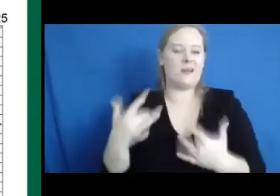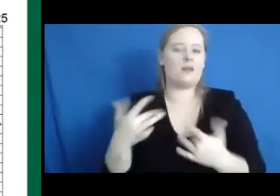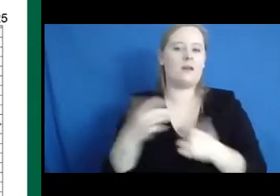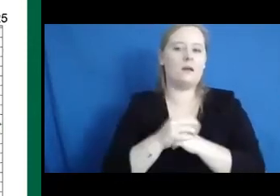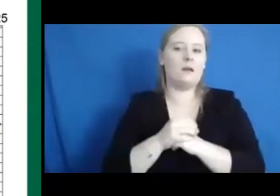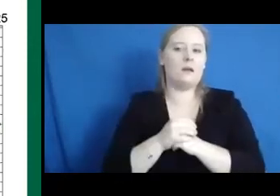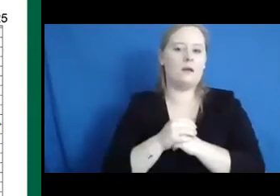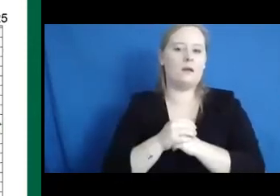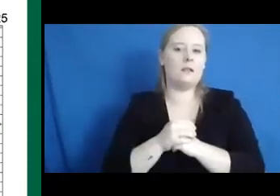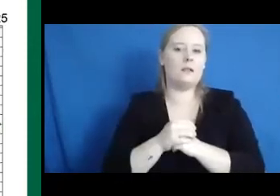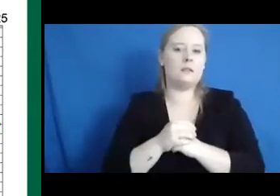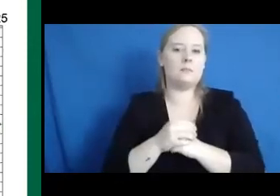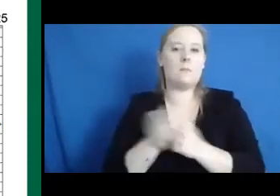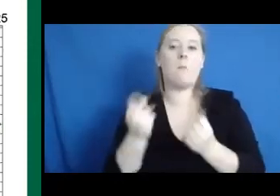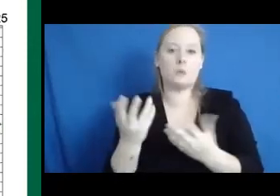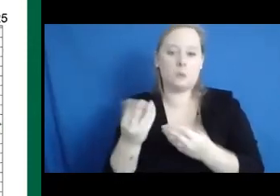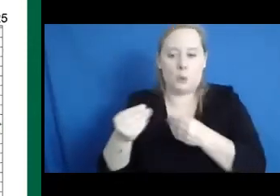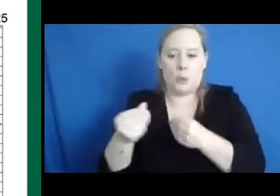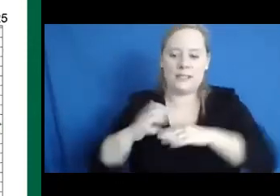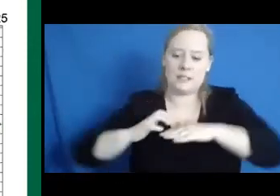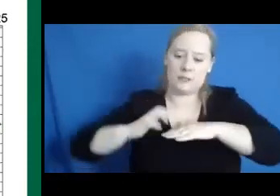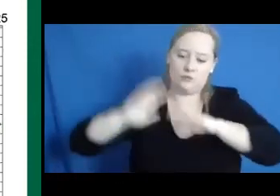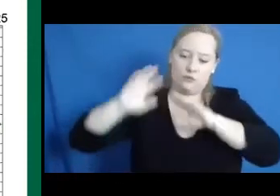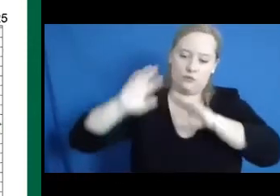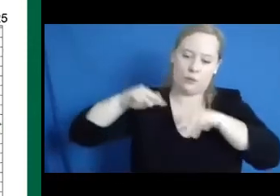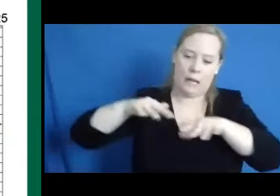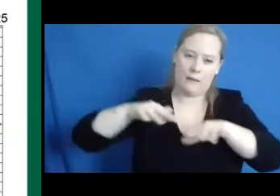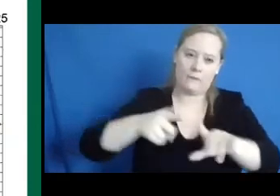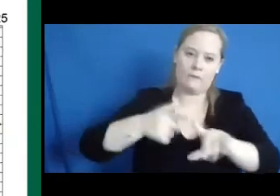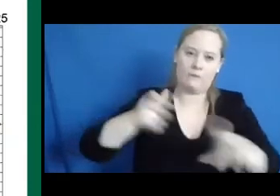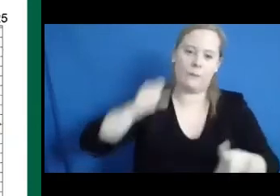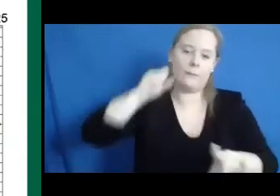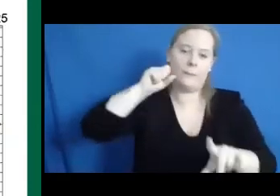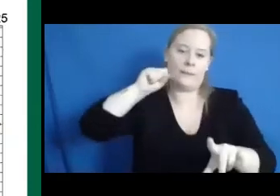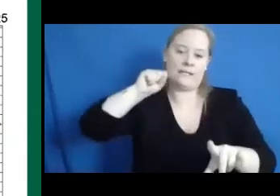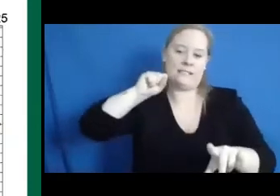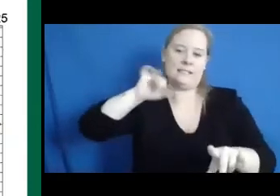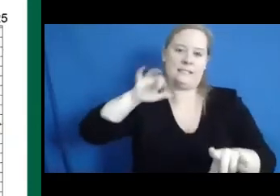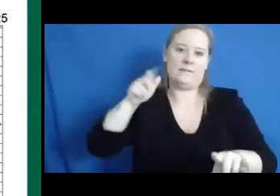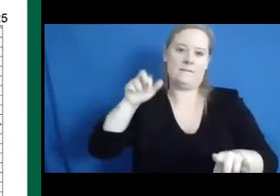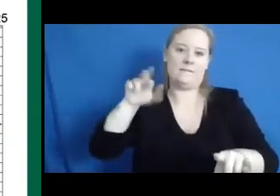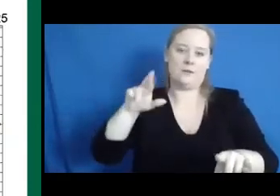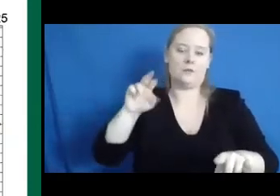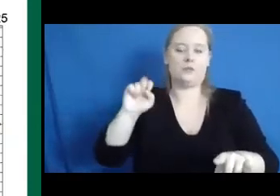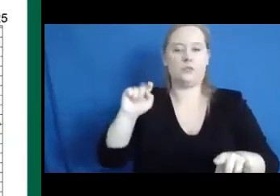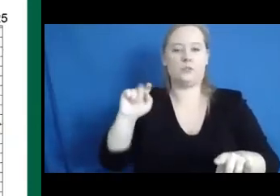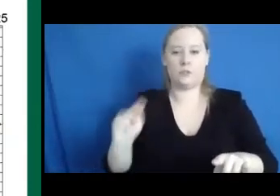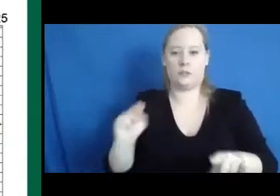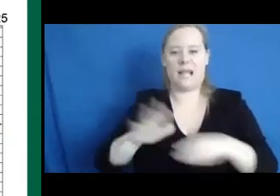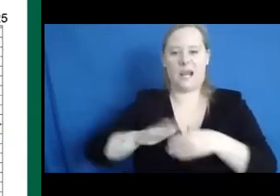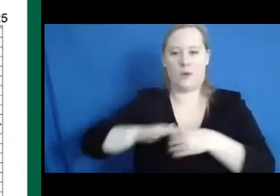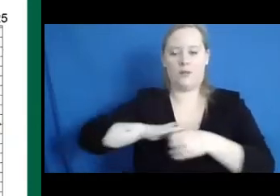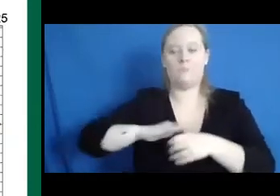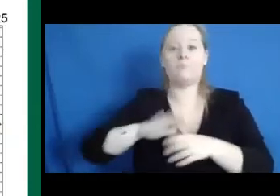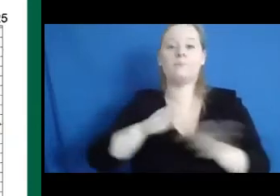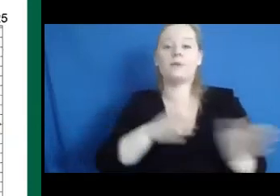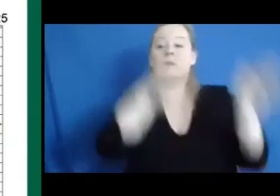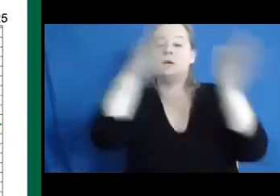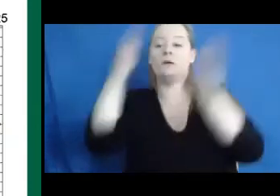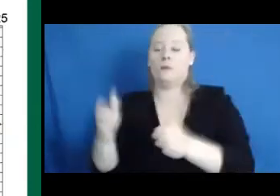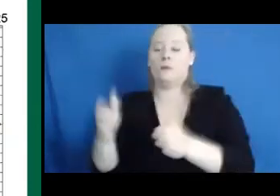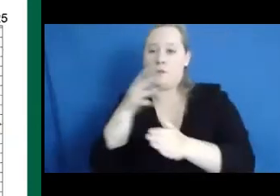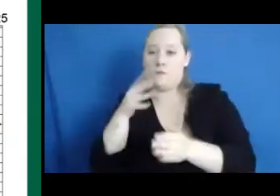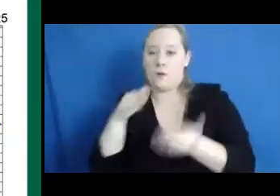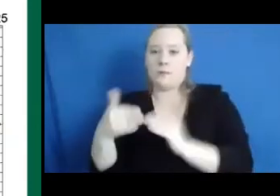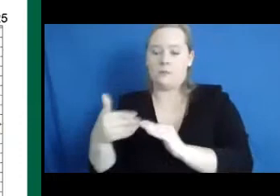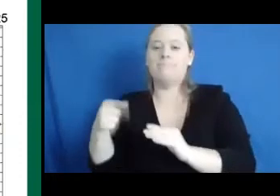multiple grains that have traveled down from the Silverton area. The Farmington Lake, these results are pretty new actually,